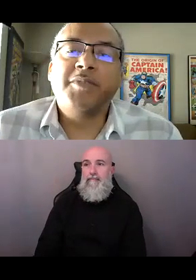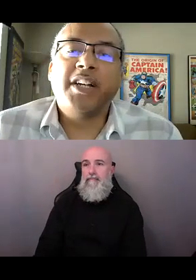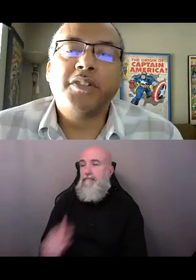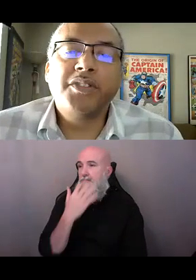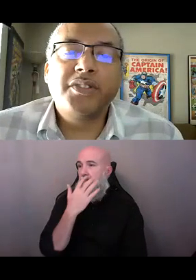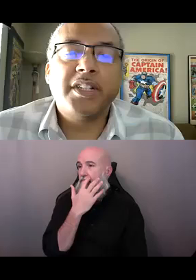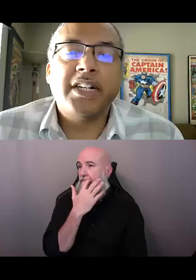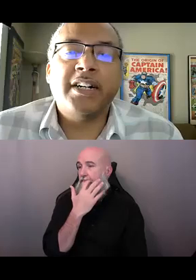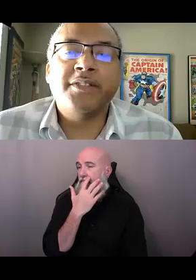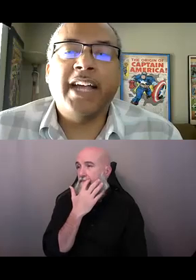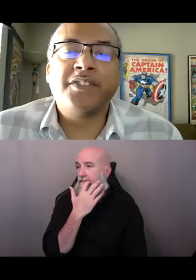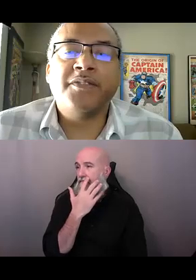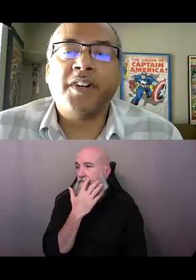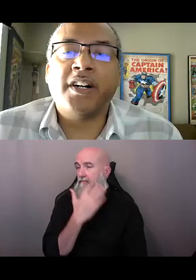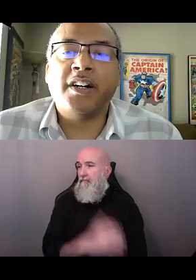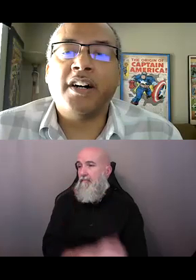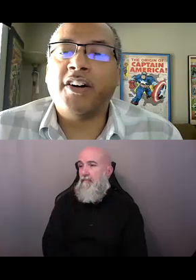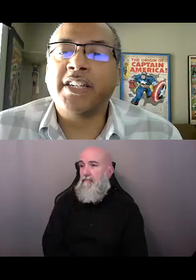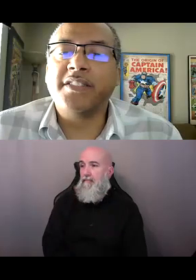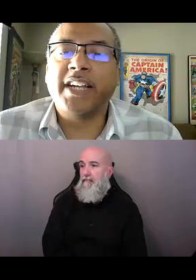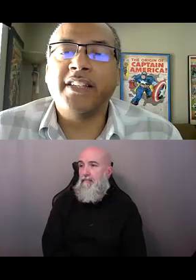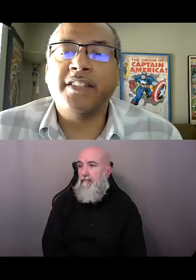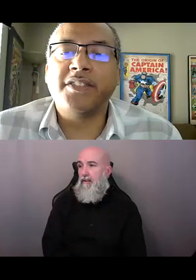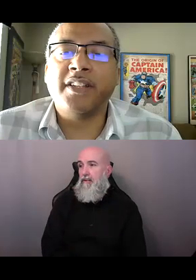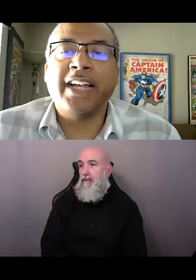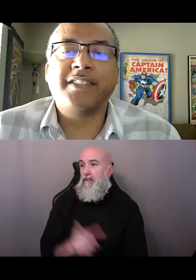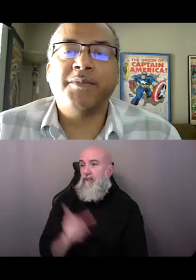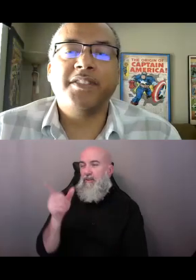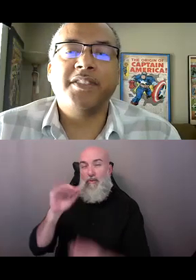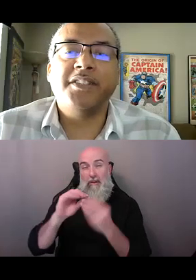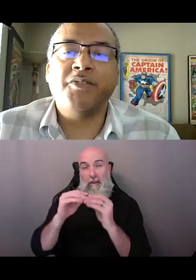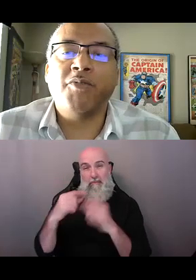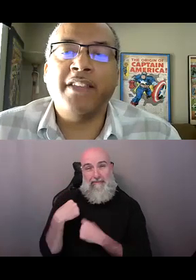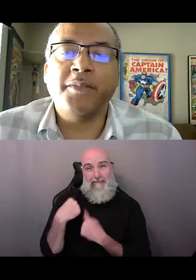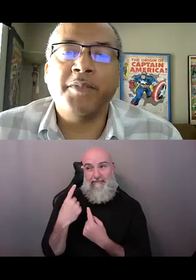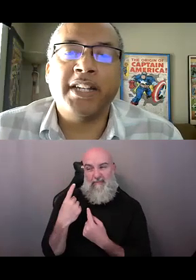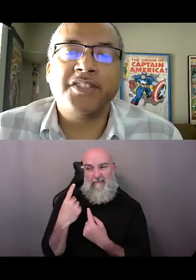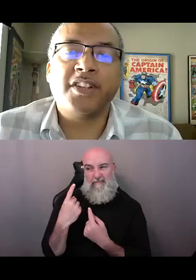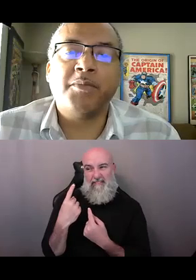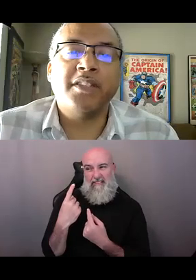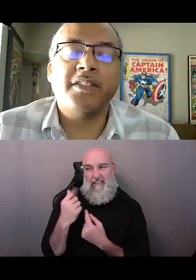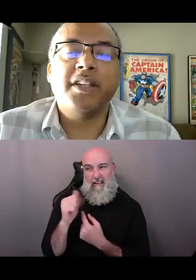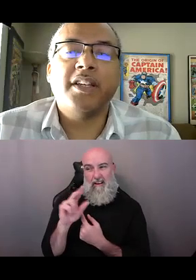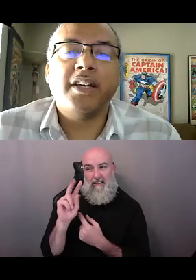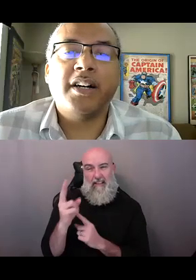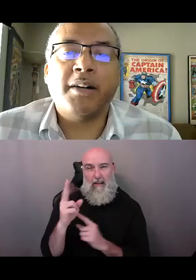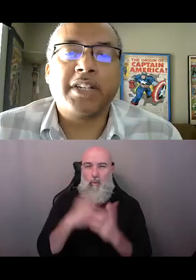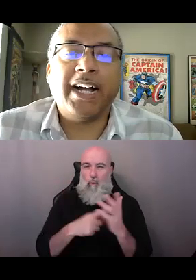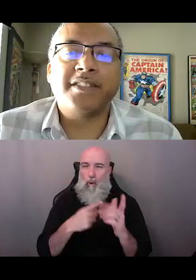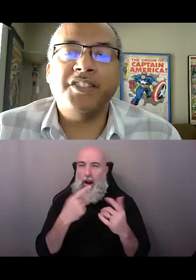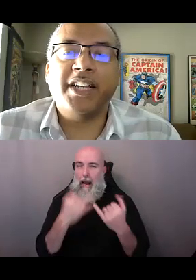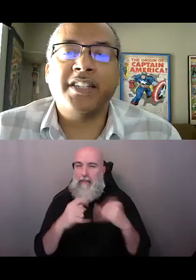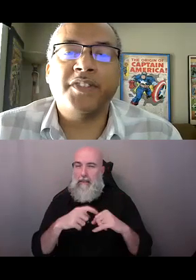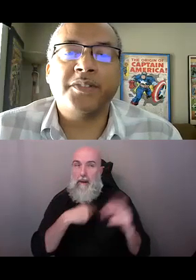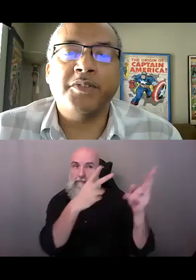just some numbers. As of August 2nd, this is the last time the CDC ran them that I saw, but I'm